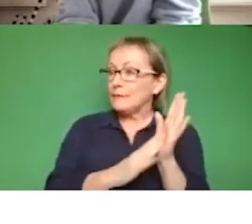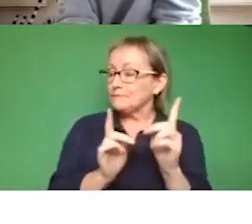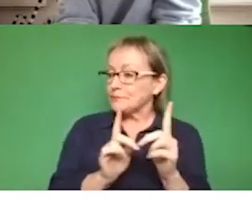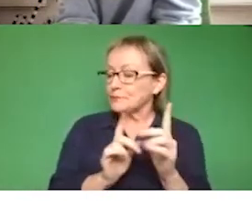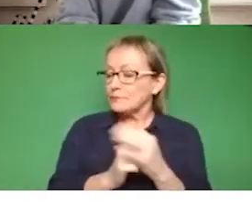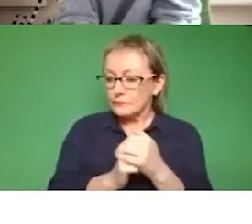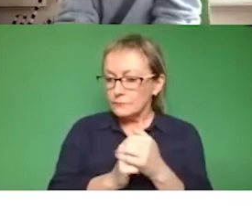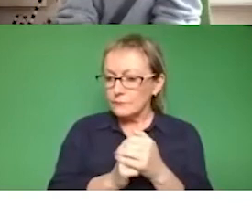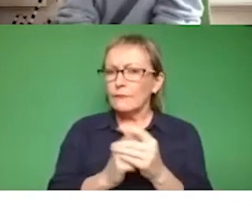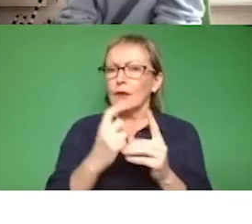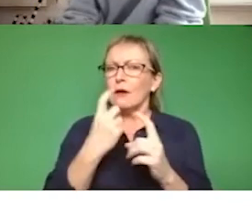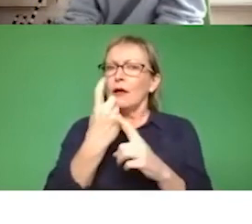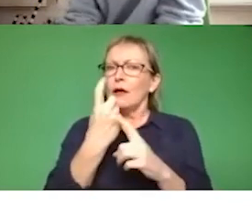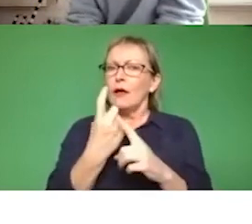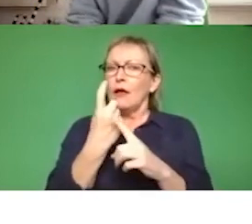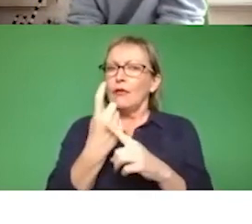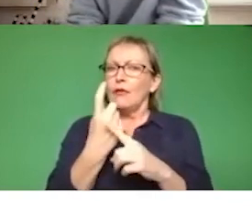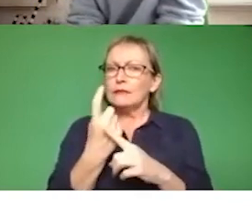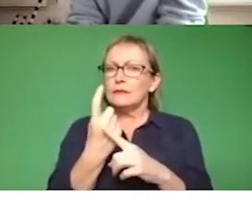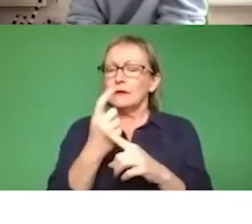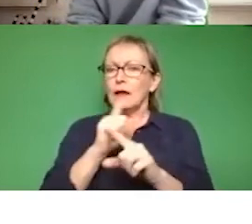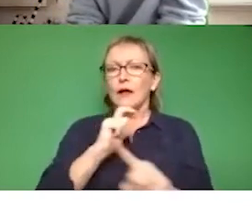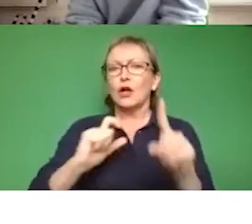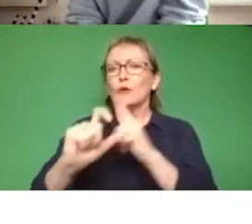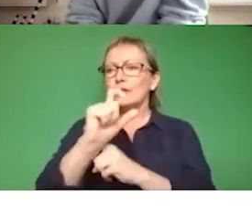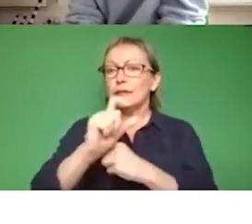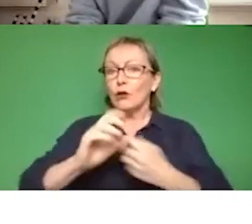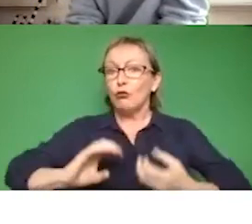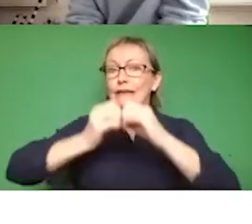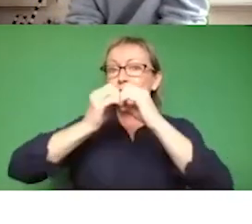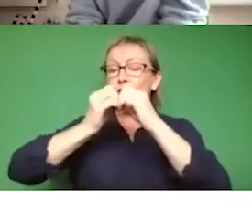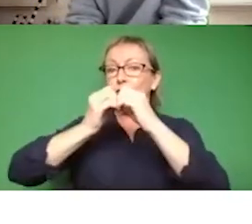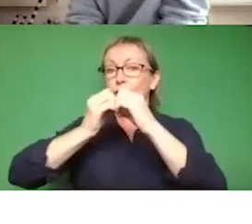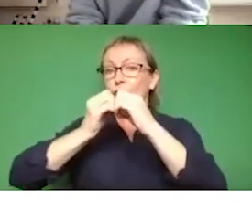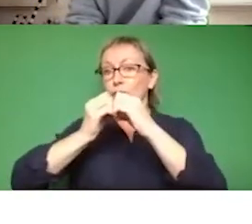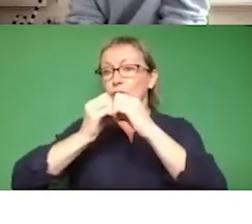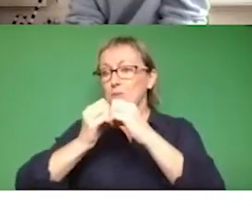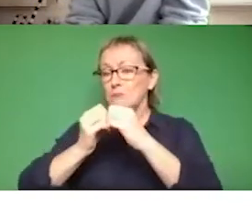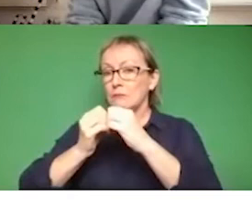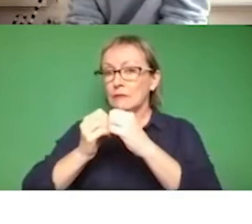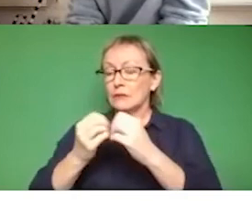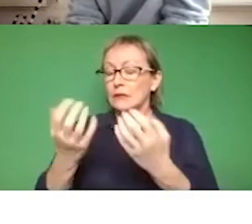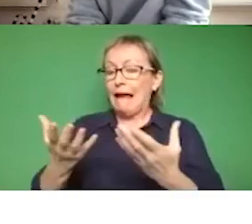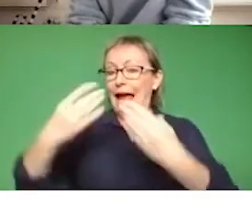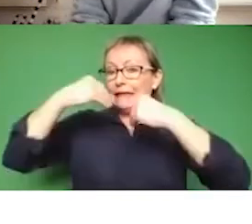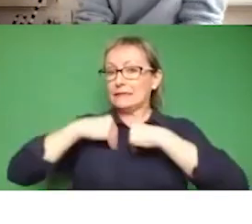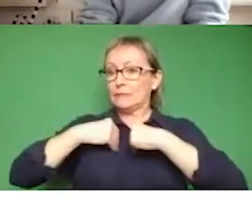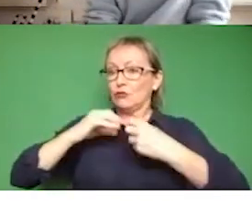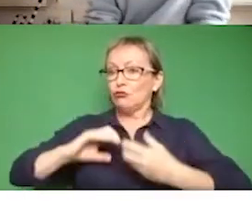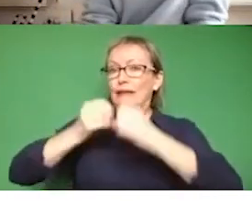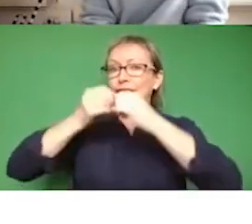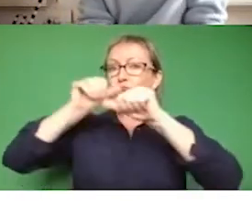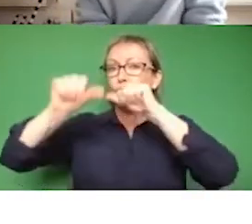And I suppose do you think this kind of having a community of creatives and embracing it as creative process, has that made you a bit more